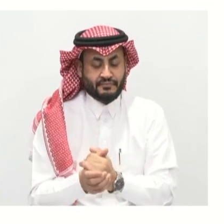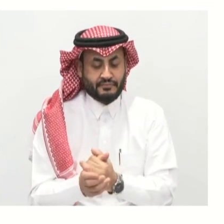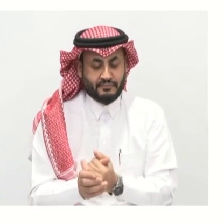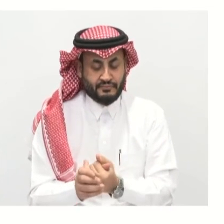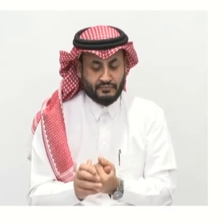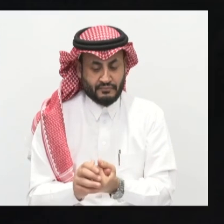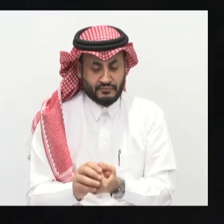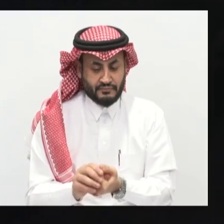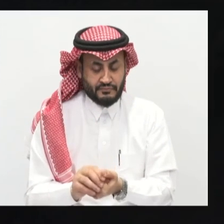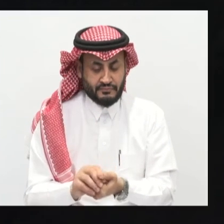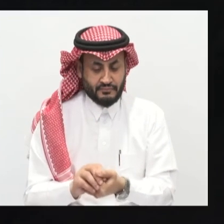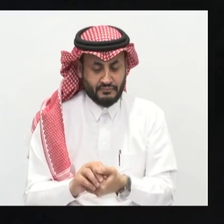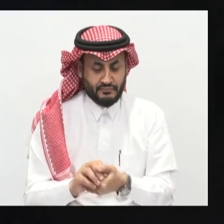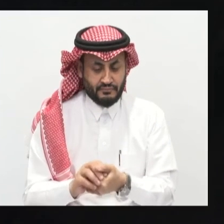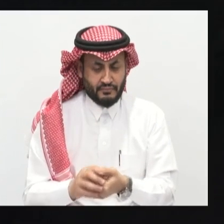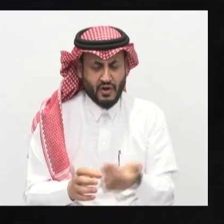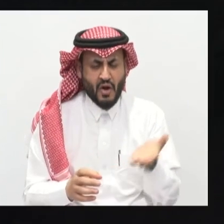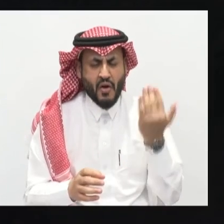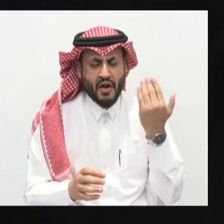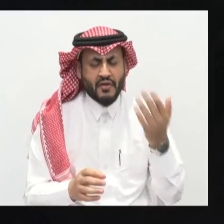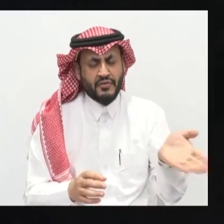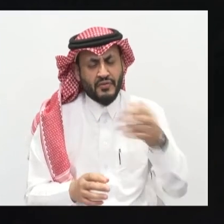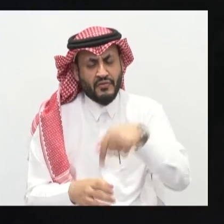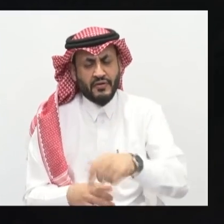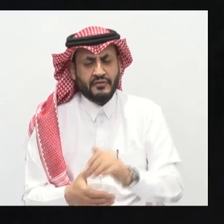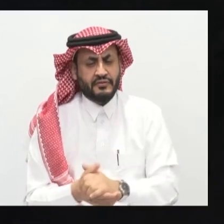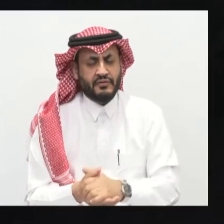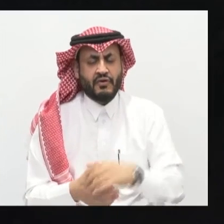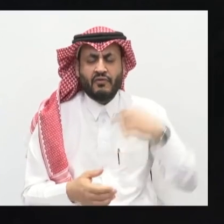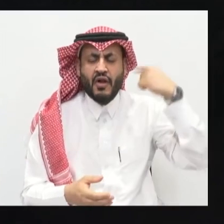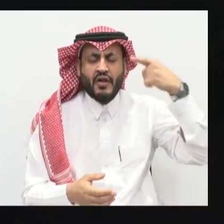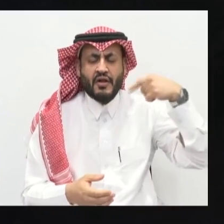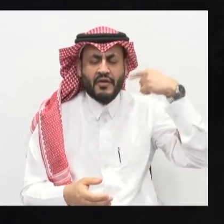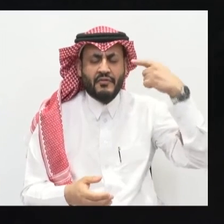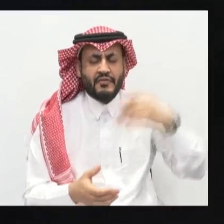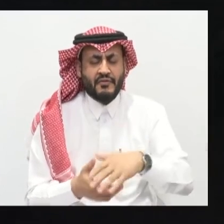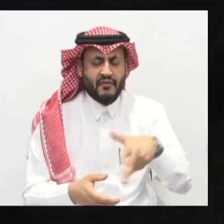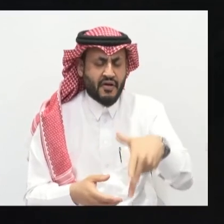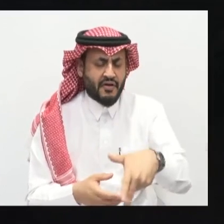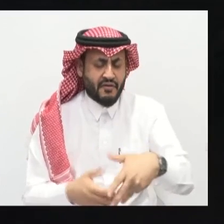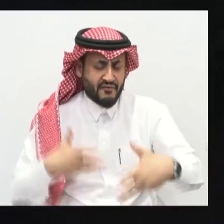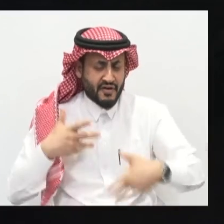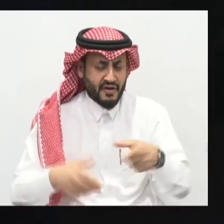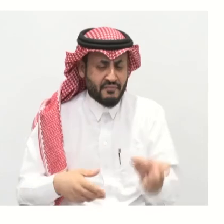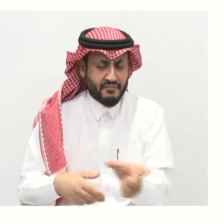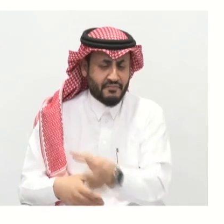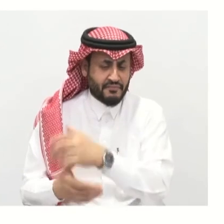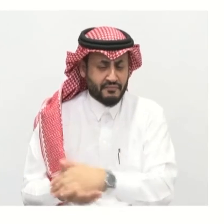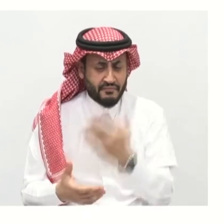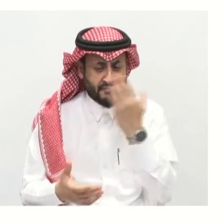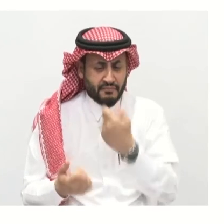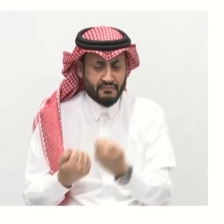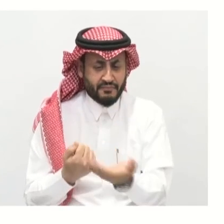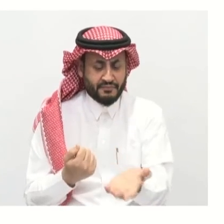we do? From the beginning of the lesson until now, we remembered what we took in the unit, feelings and things. Let's read this